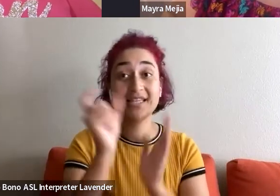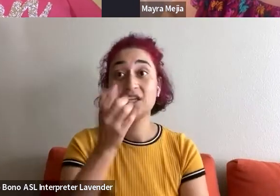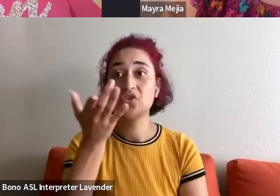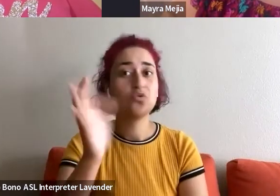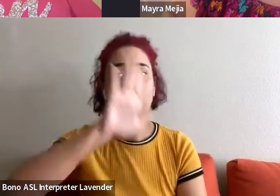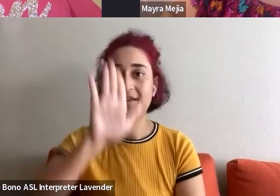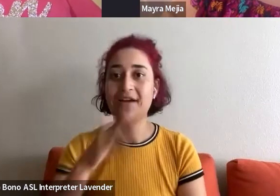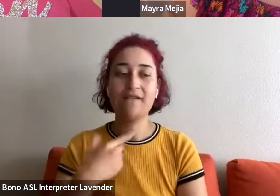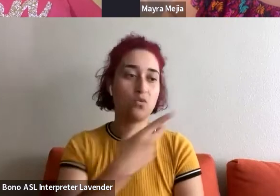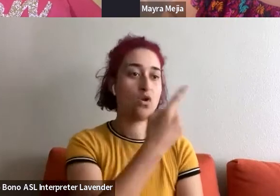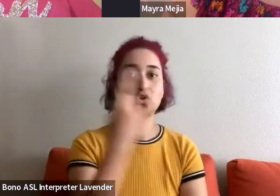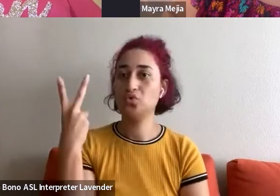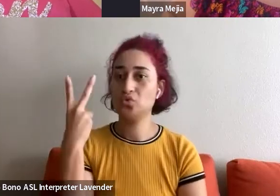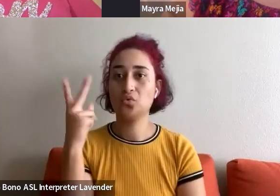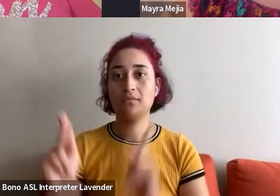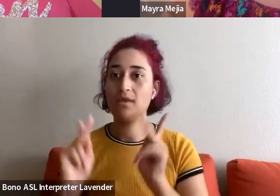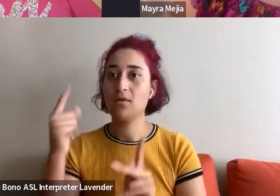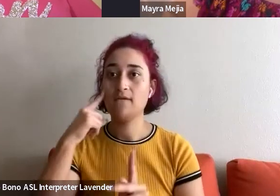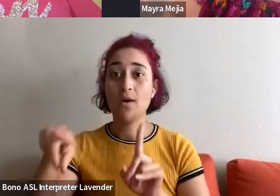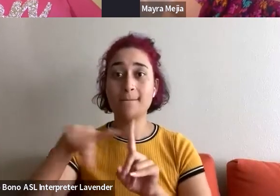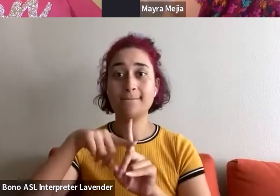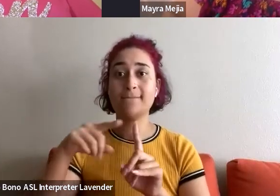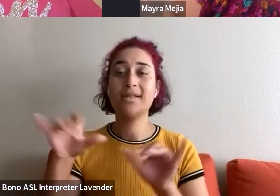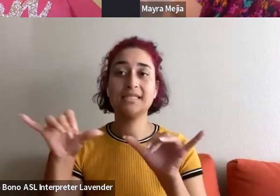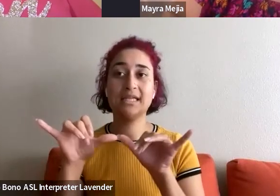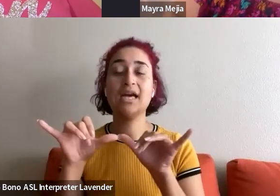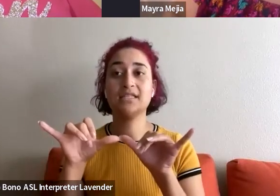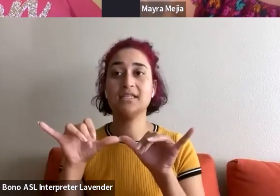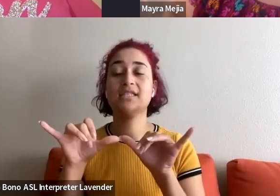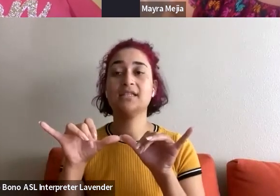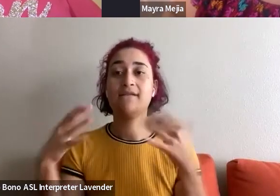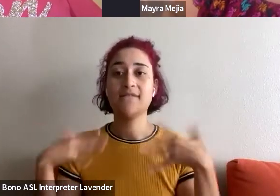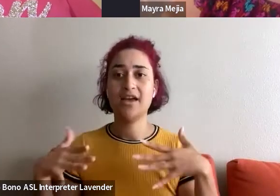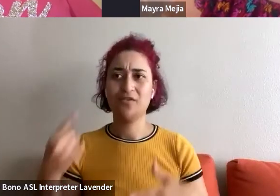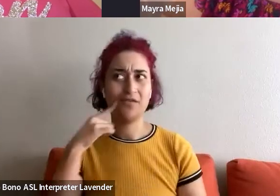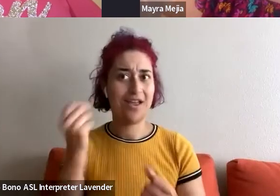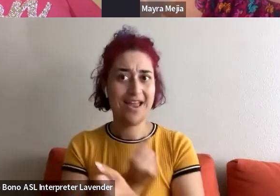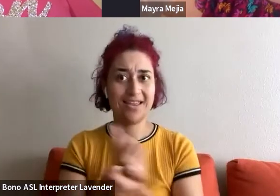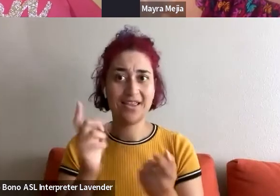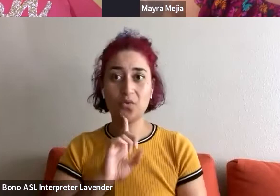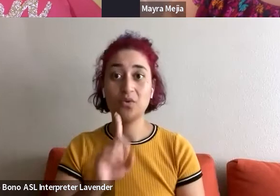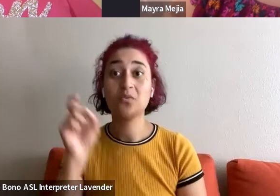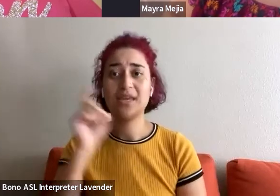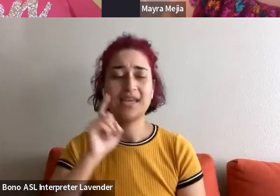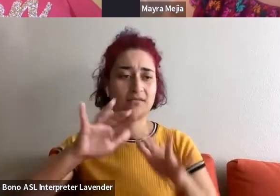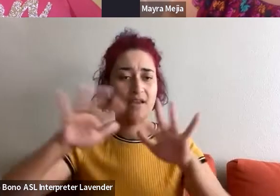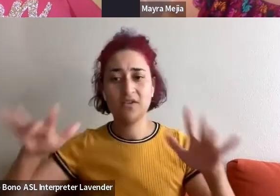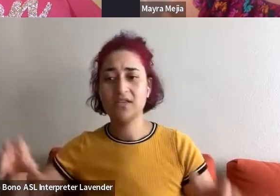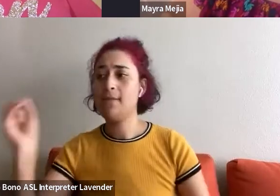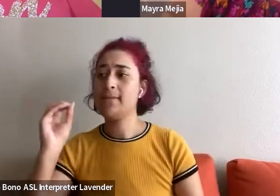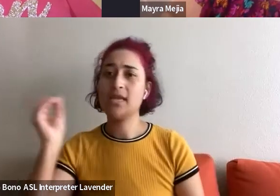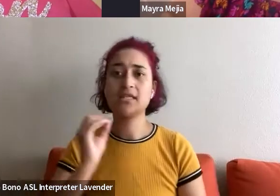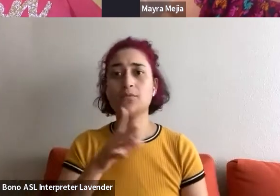voices for plus size fashion, for anything really. We need a diversity of voices and opinions.